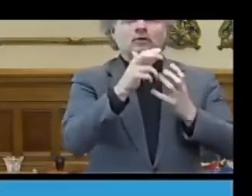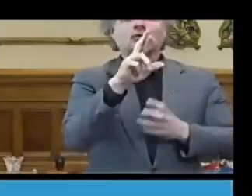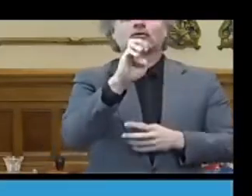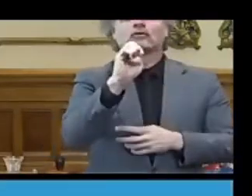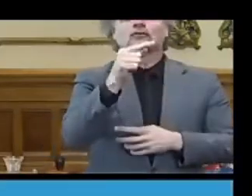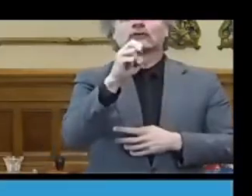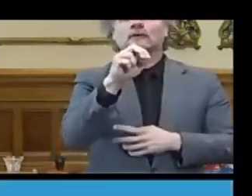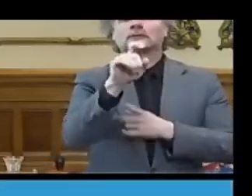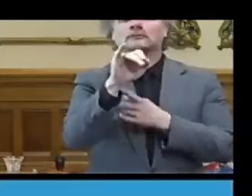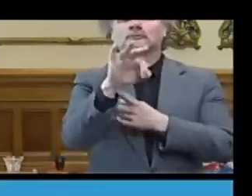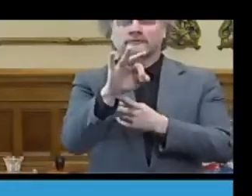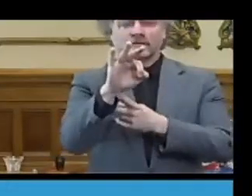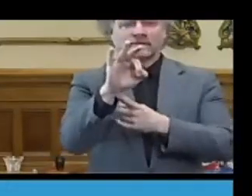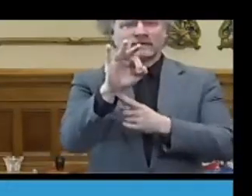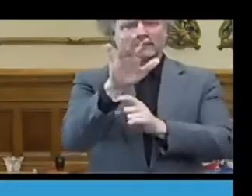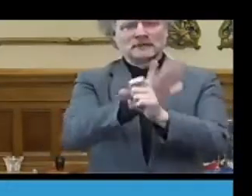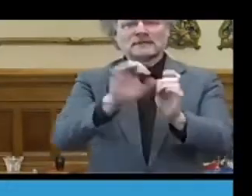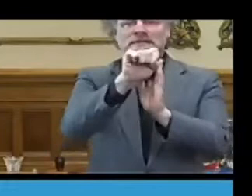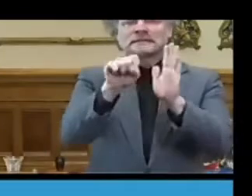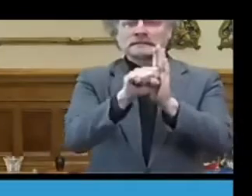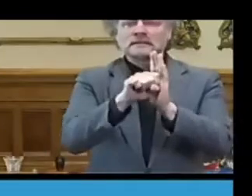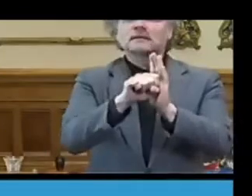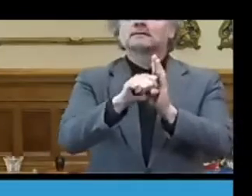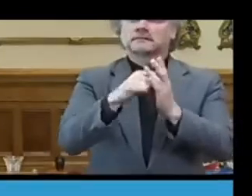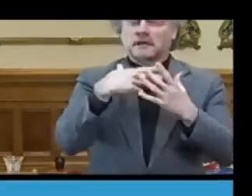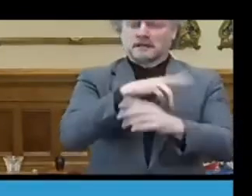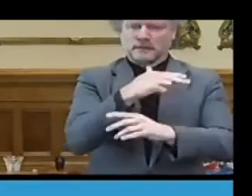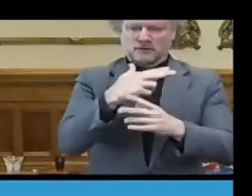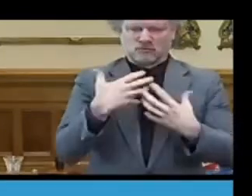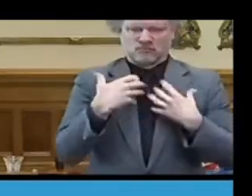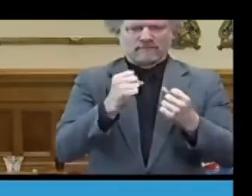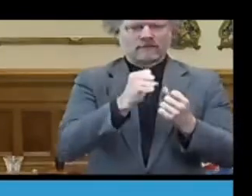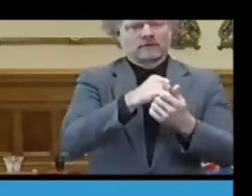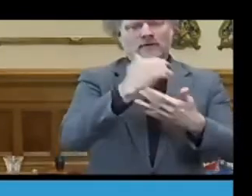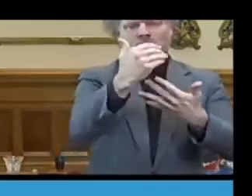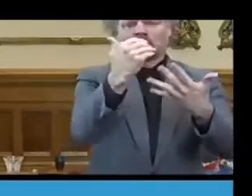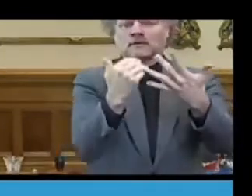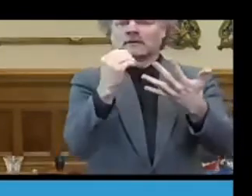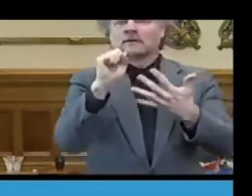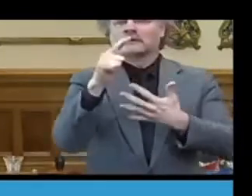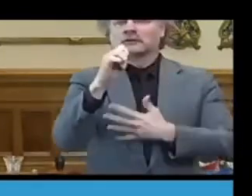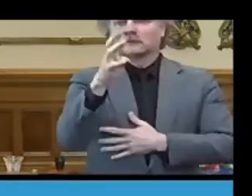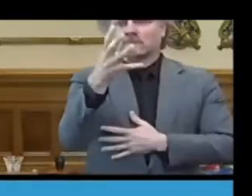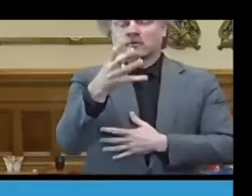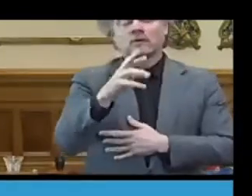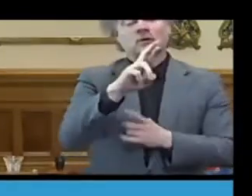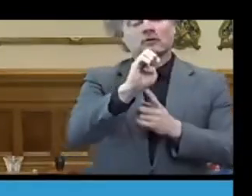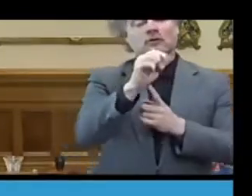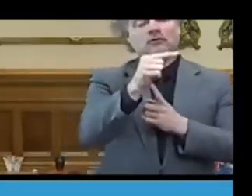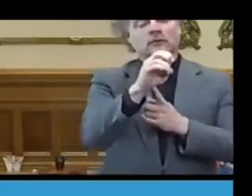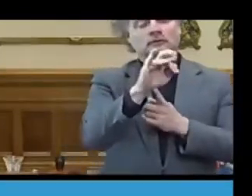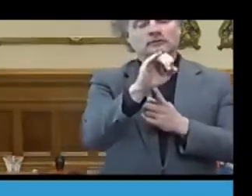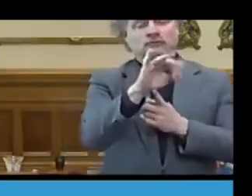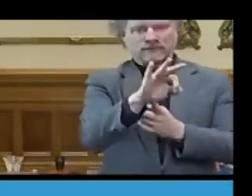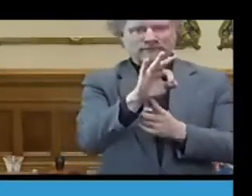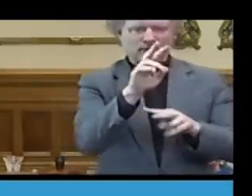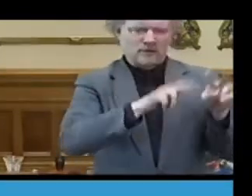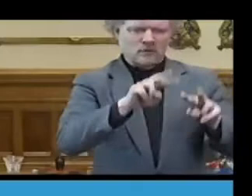regarding statewide hospitalization and recovery as we enter stage 4. Regenstrief has now looked at over